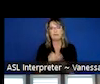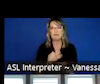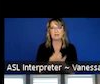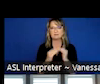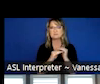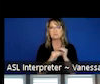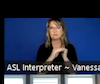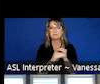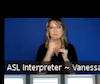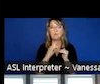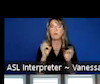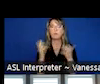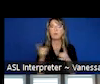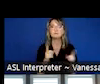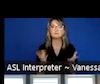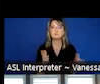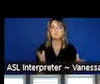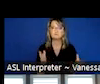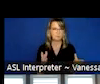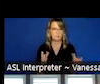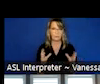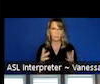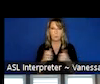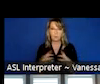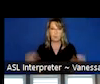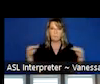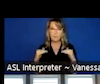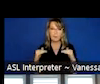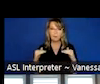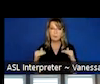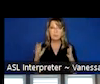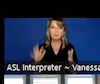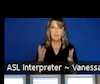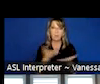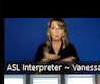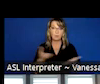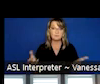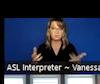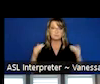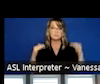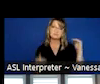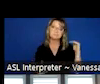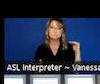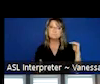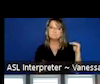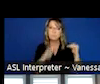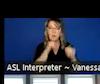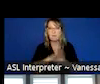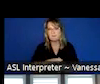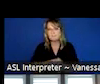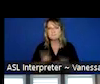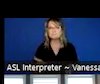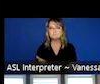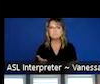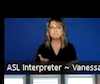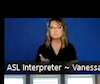for crisis services. A lack of parity causes a lack of revenue sources, in short. So are